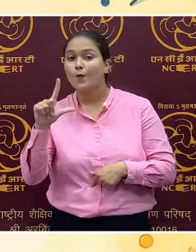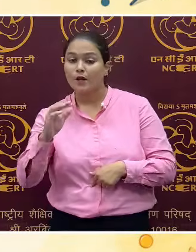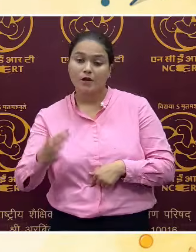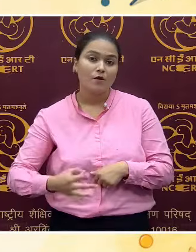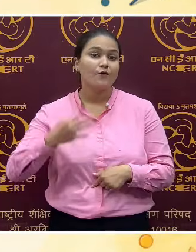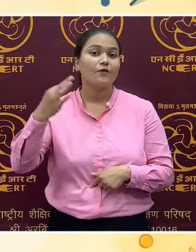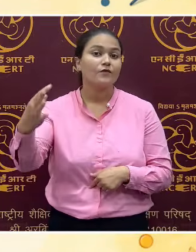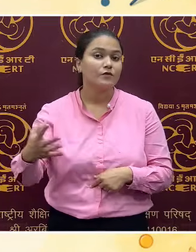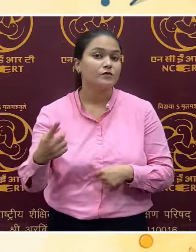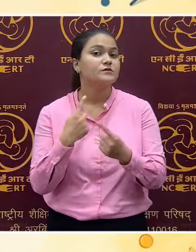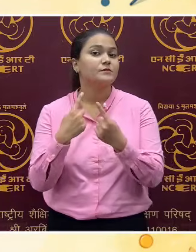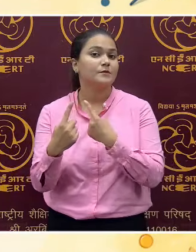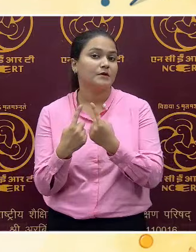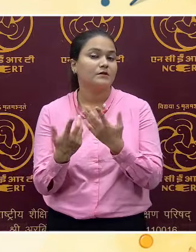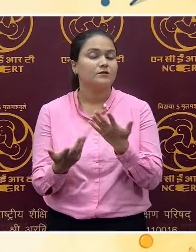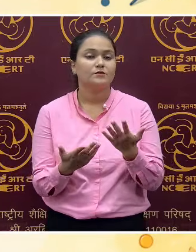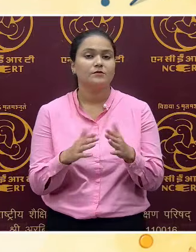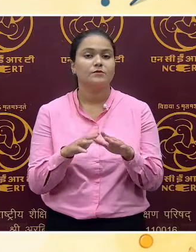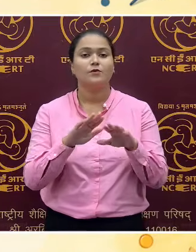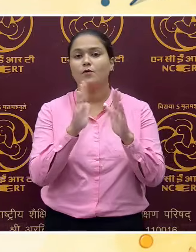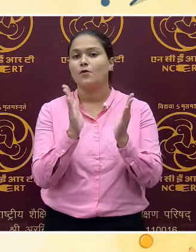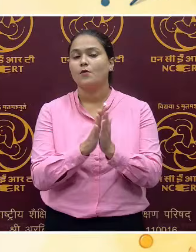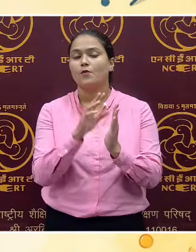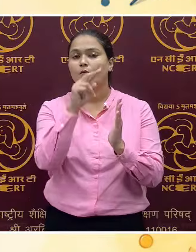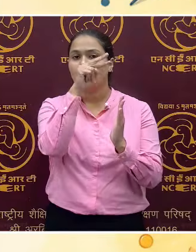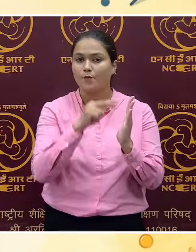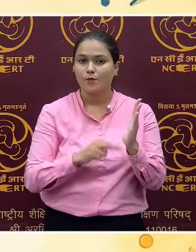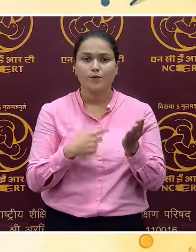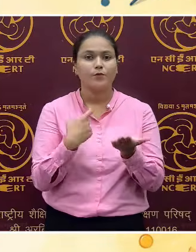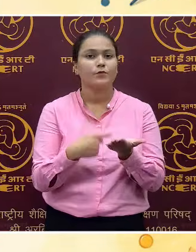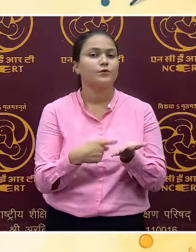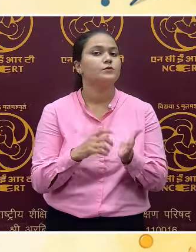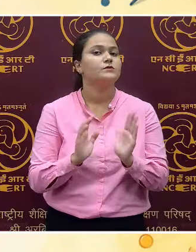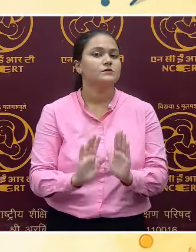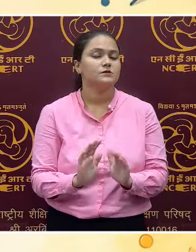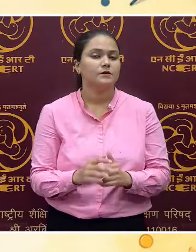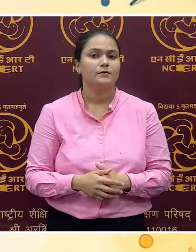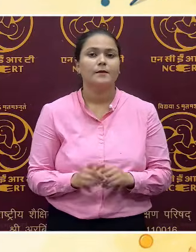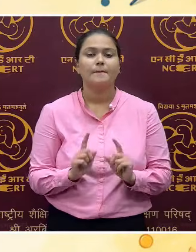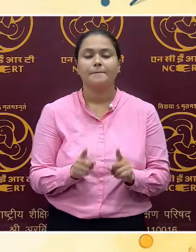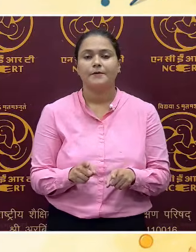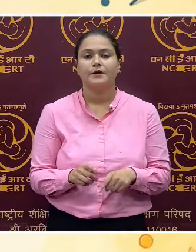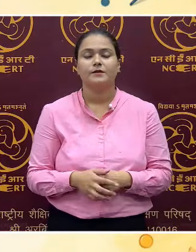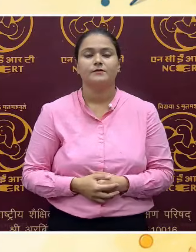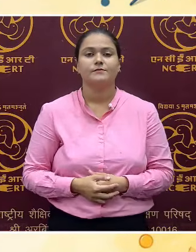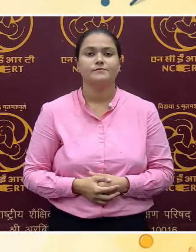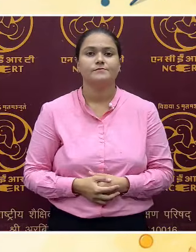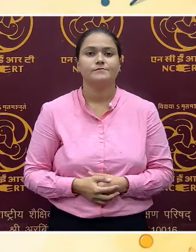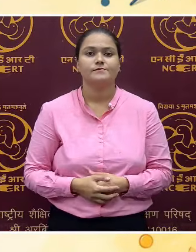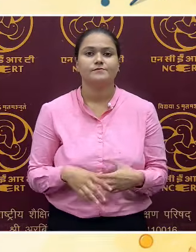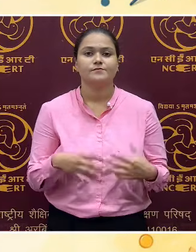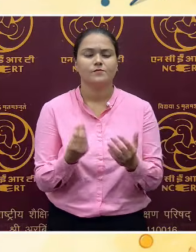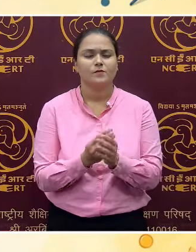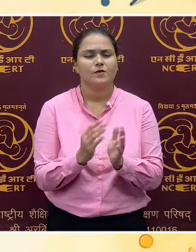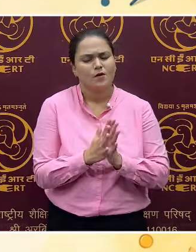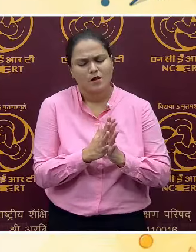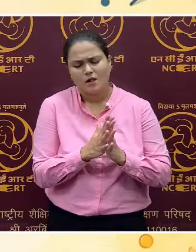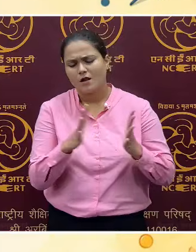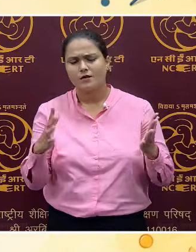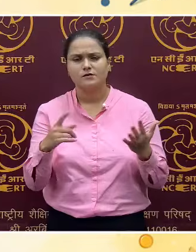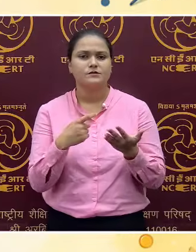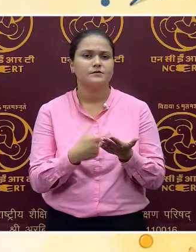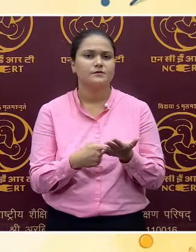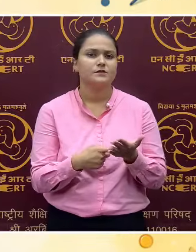Then we have all these rules over here, but let us now, we have largely covered the rules. So, let us go to